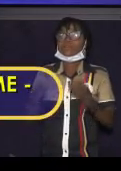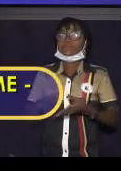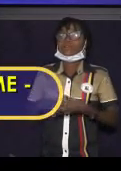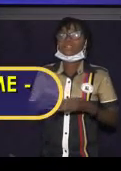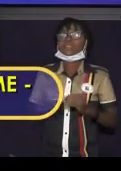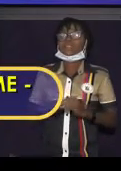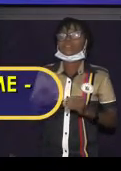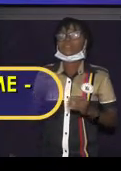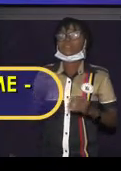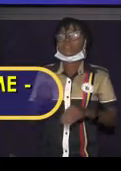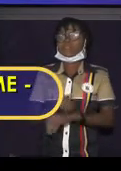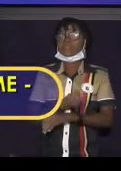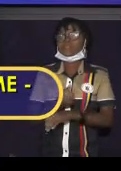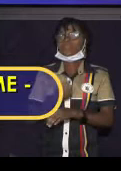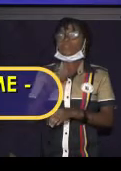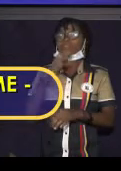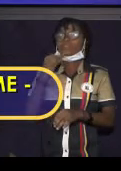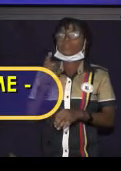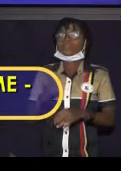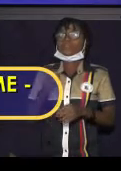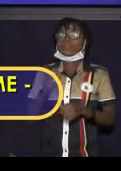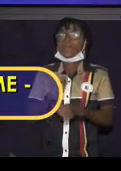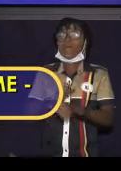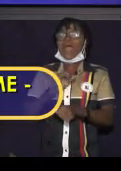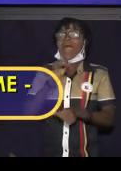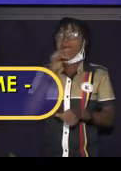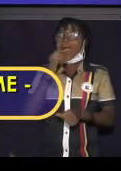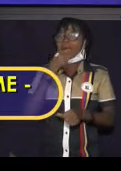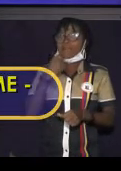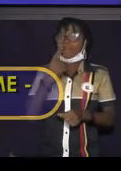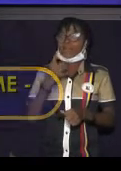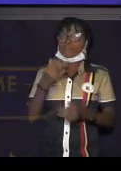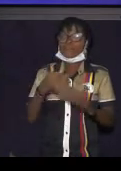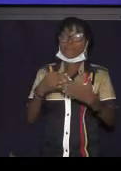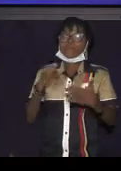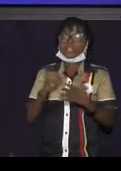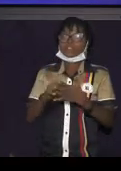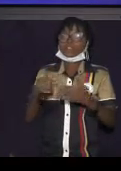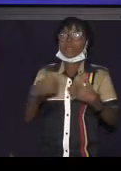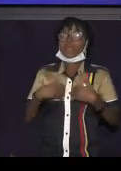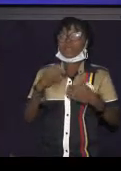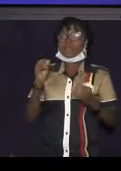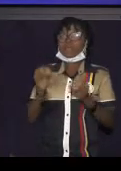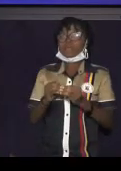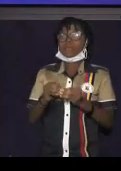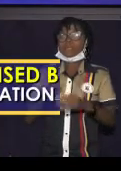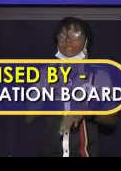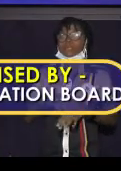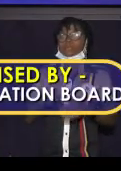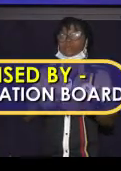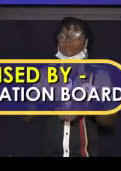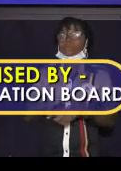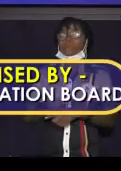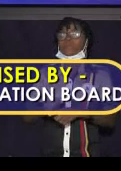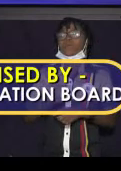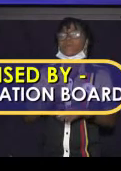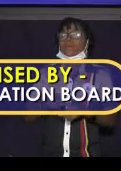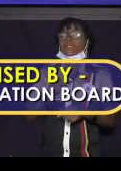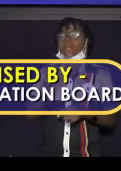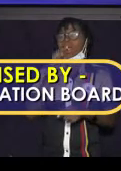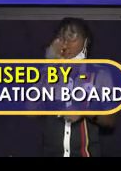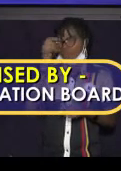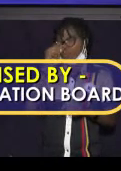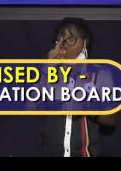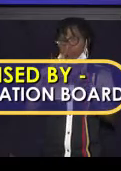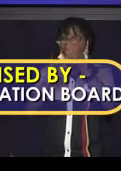sentences, algebraic equations. I did tell you in the last lesson that we will have more time to practice, but I trust that you did your